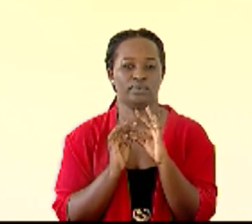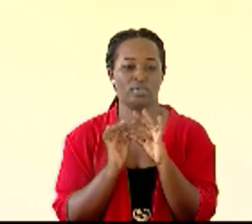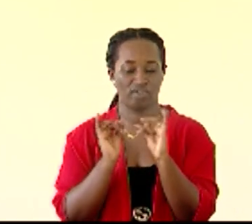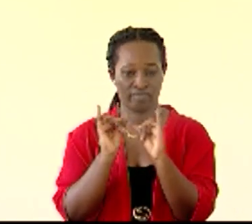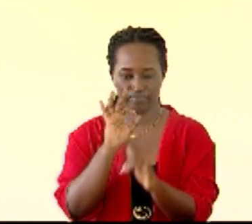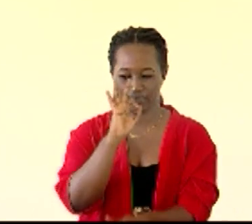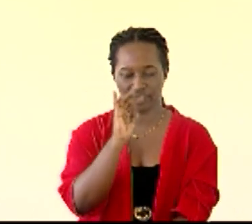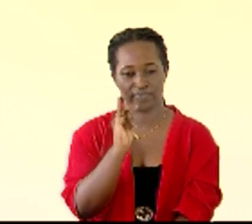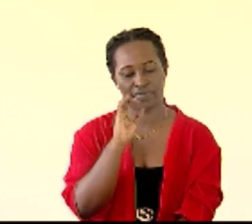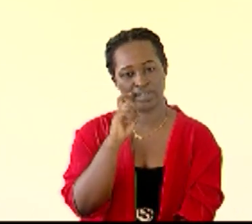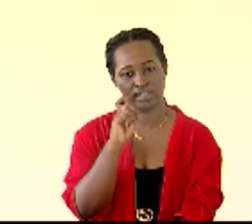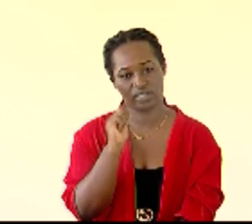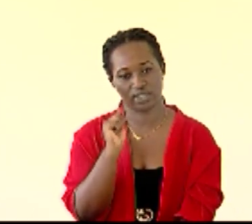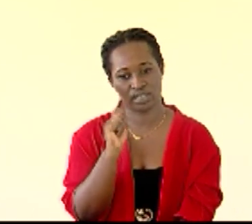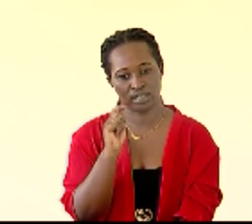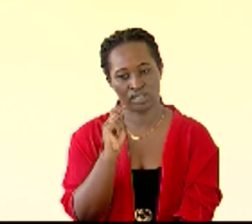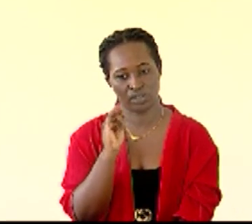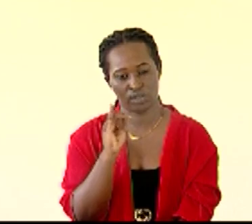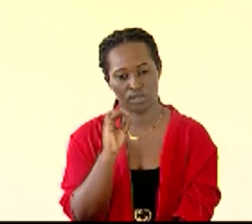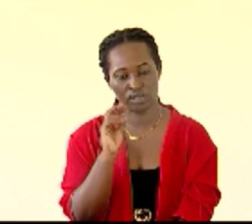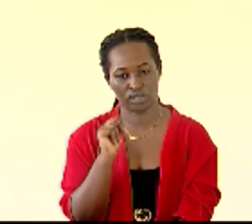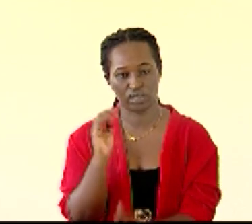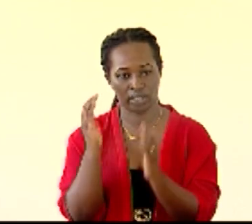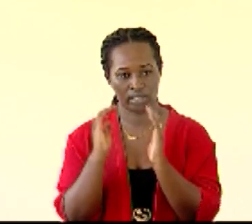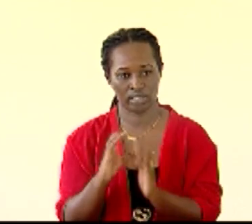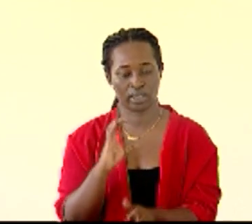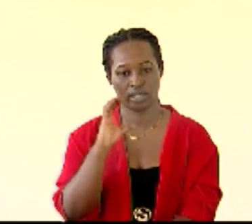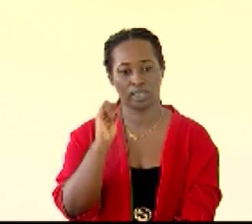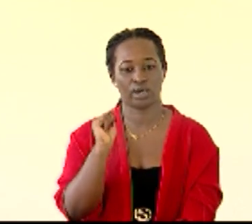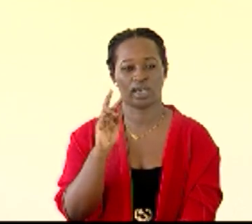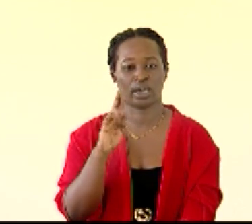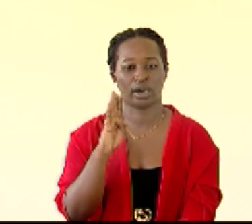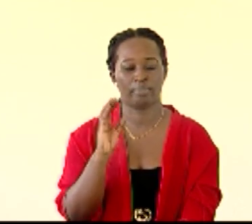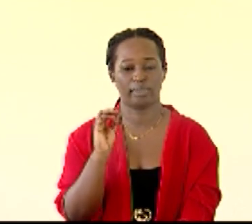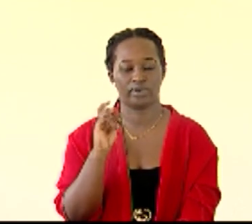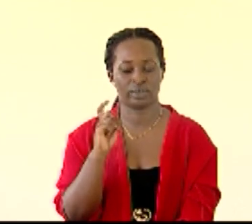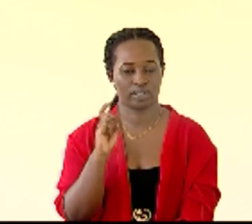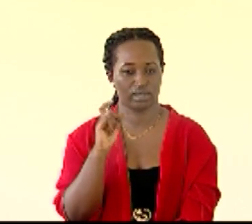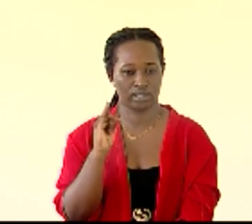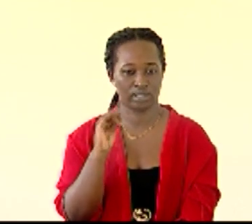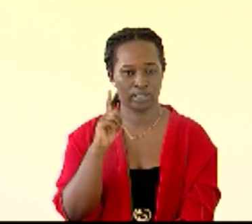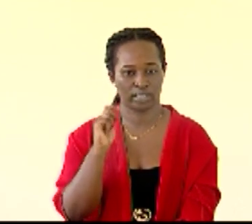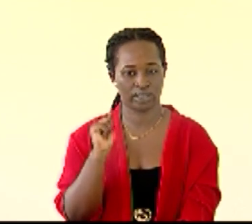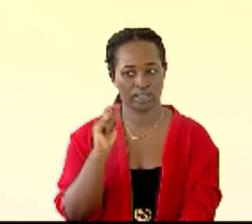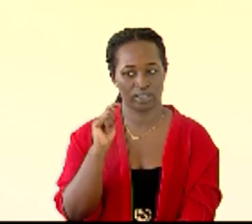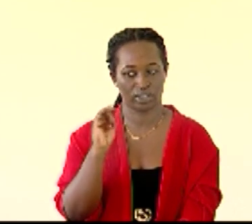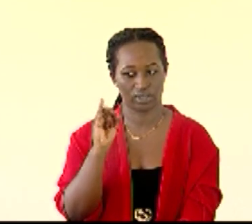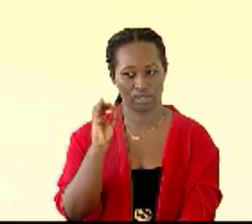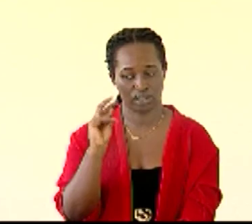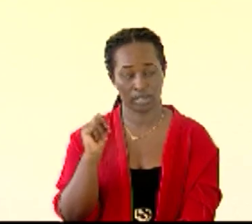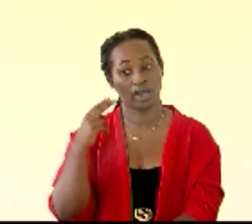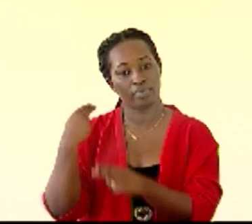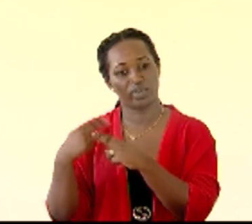fixation, carboxylation. To carboxylate is to add a carbon atom to a carbon compound. Chemistry,